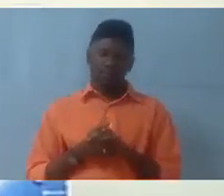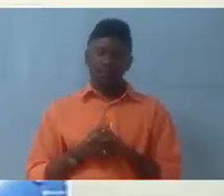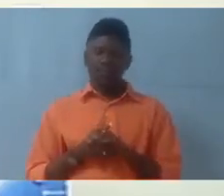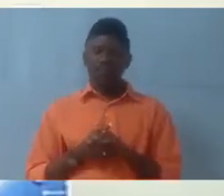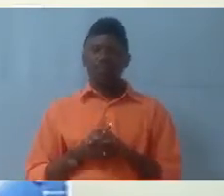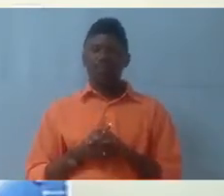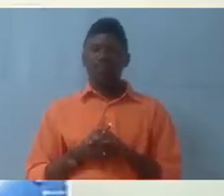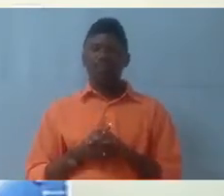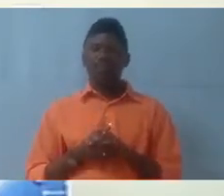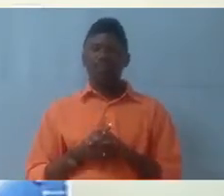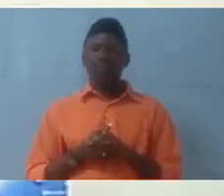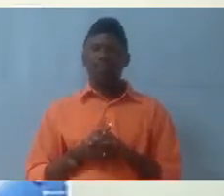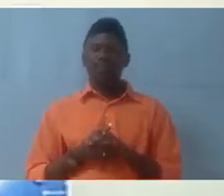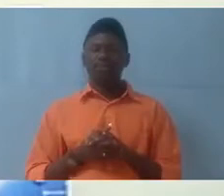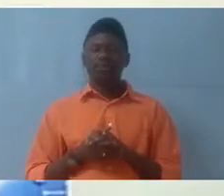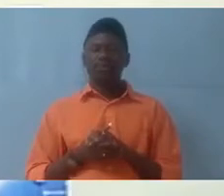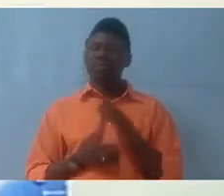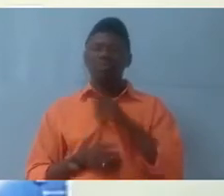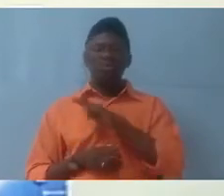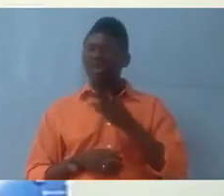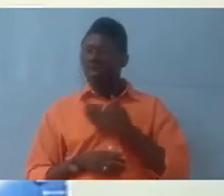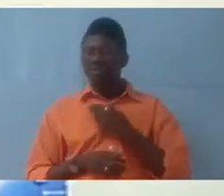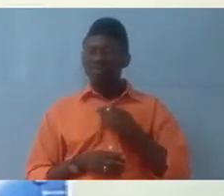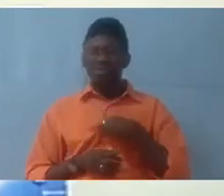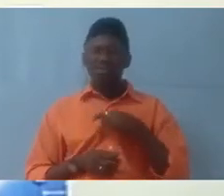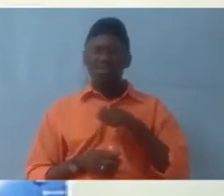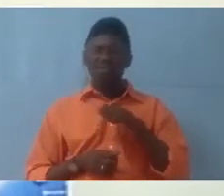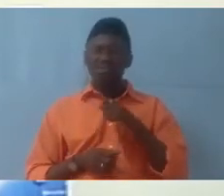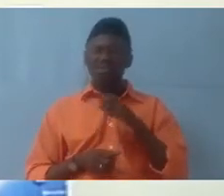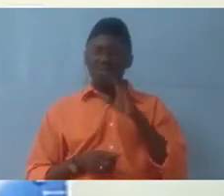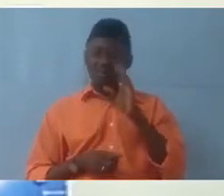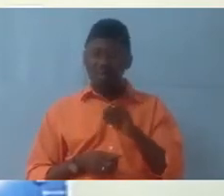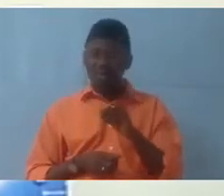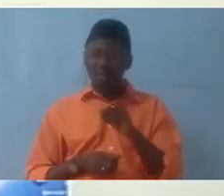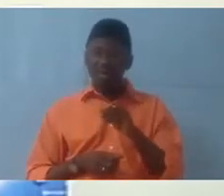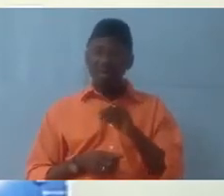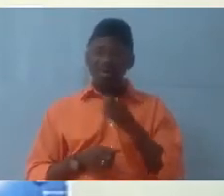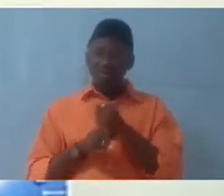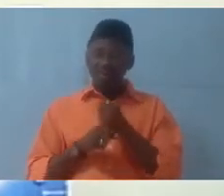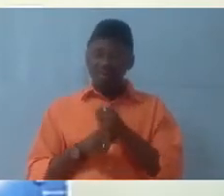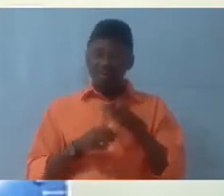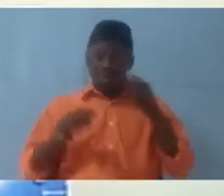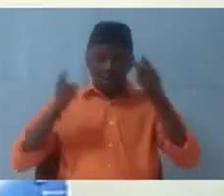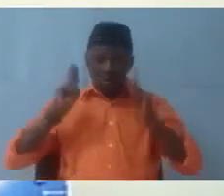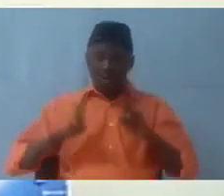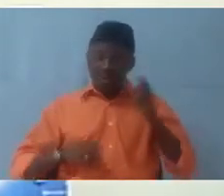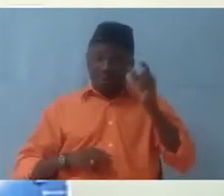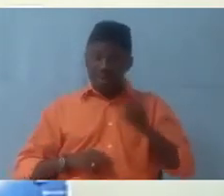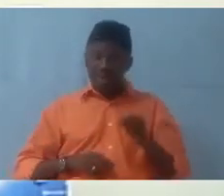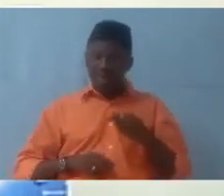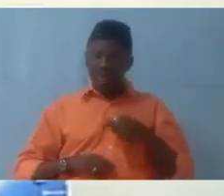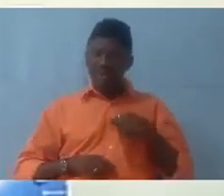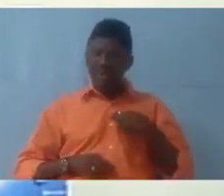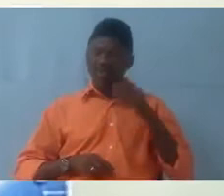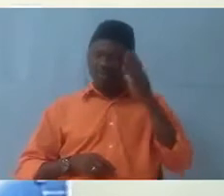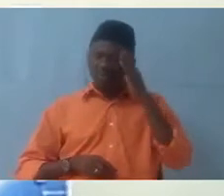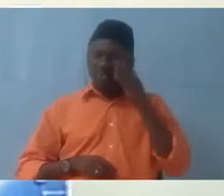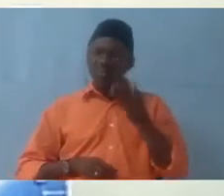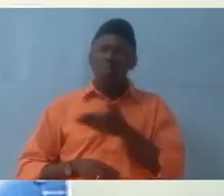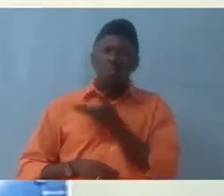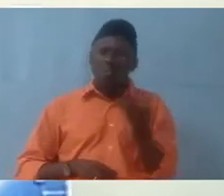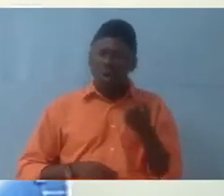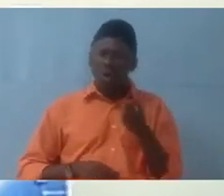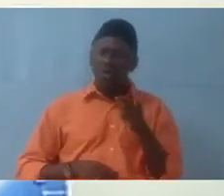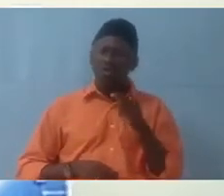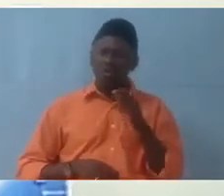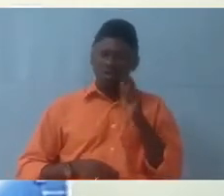dox ak sago bopam. You don't even have to be a lawyer to even know as to why it should be independent. Wu nekul ne da nga wara nek